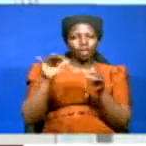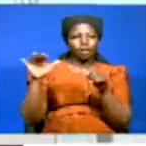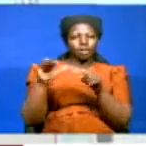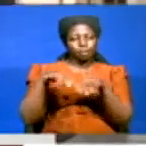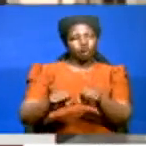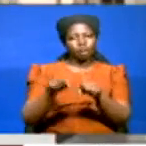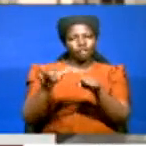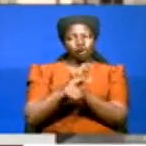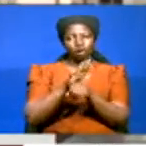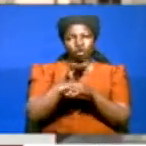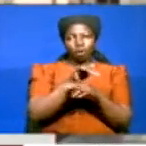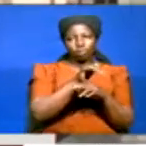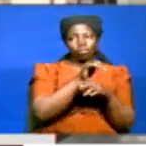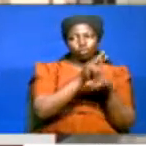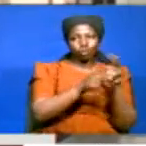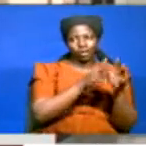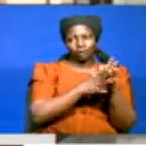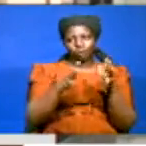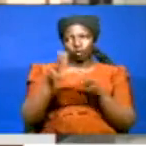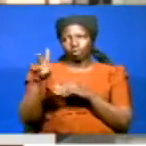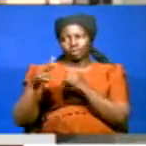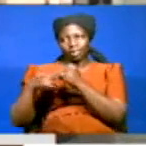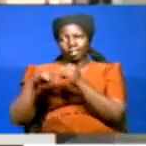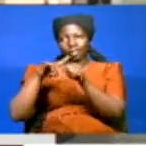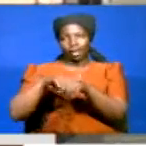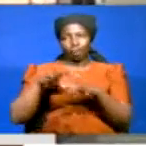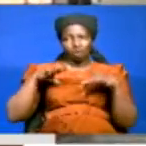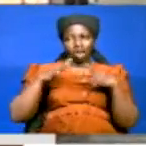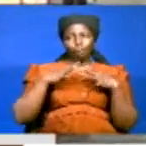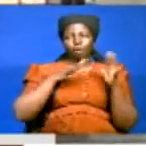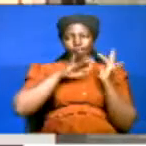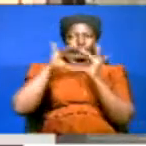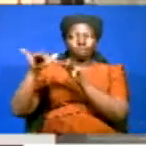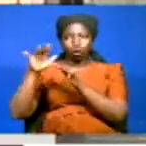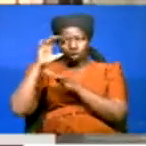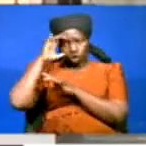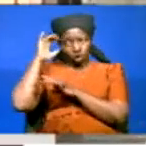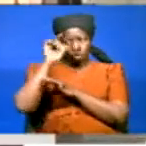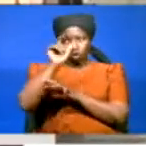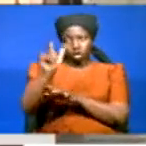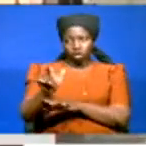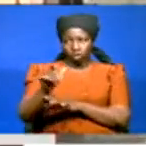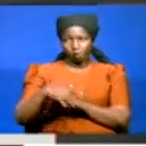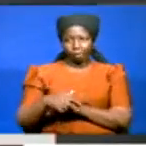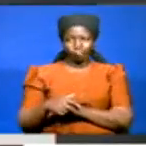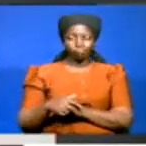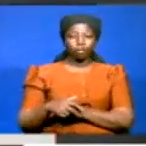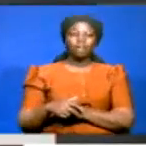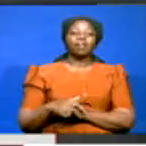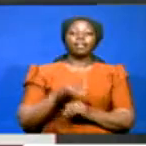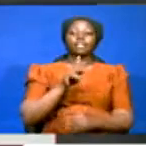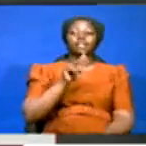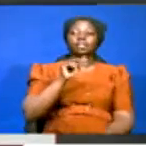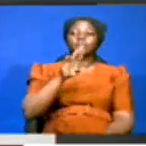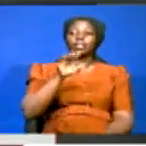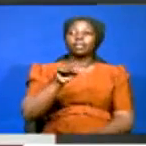to December 27th as holidaymakers flock to the coastal region for the festive season. Data from KNBS shows